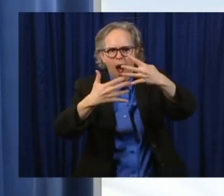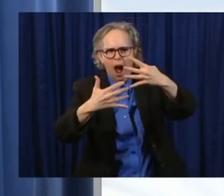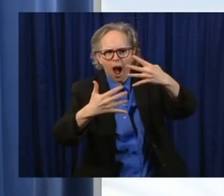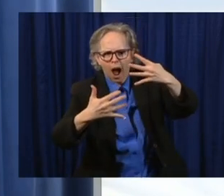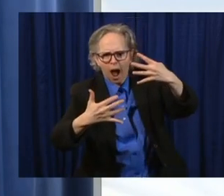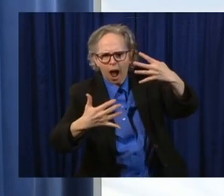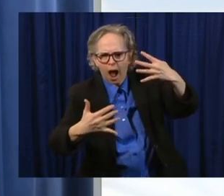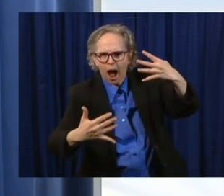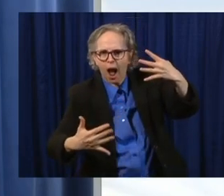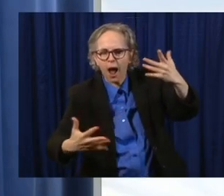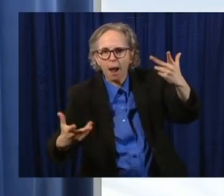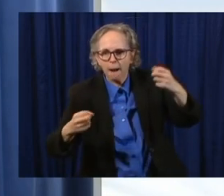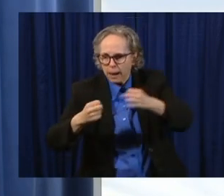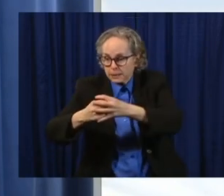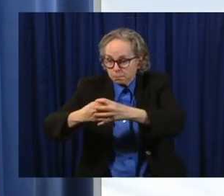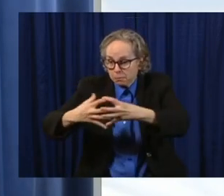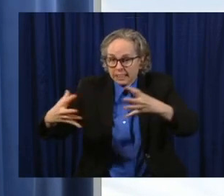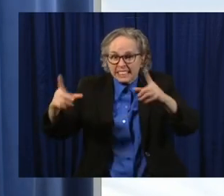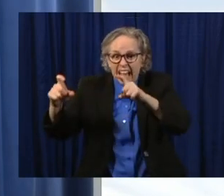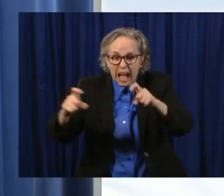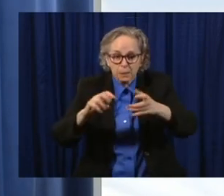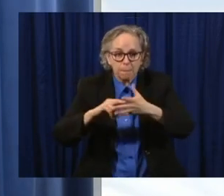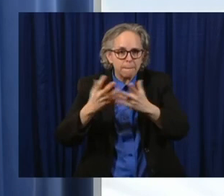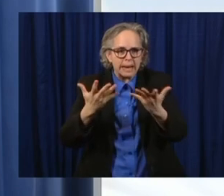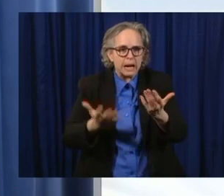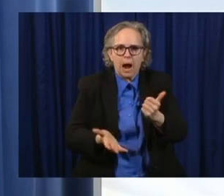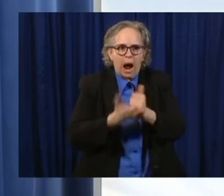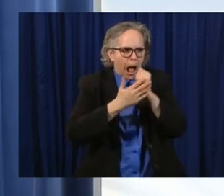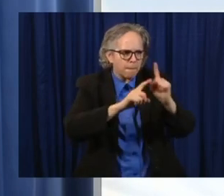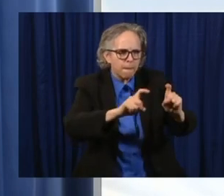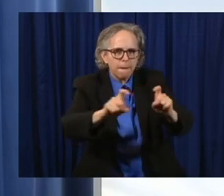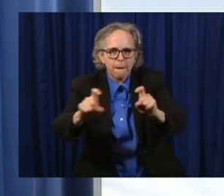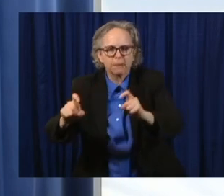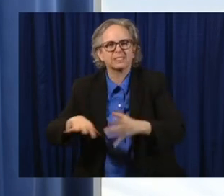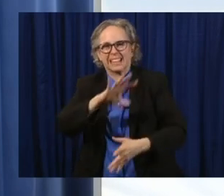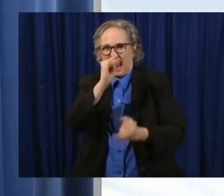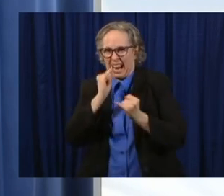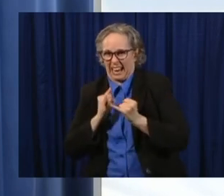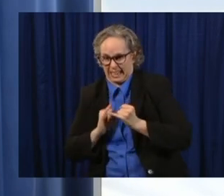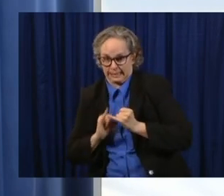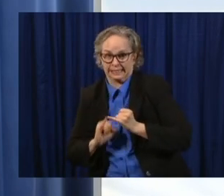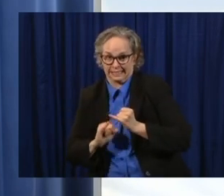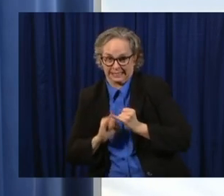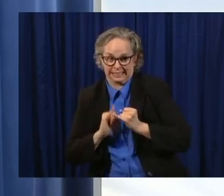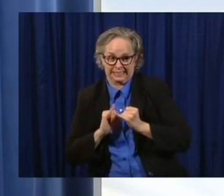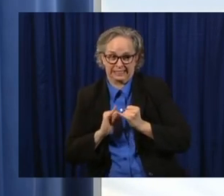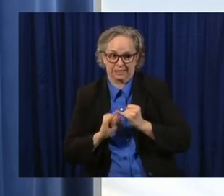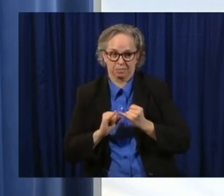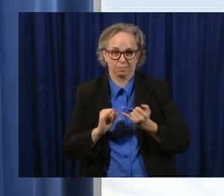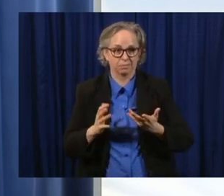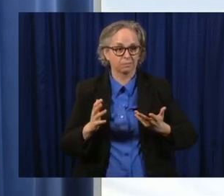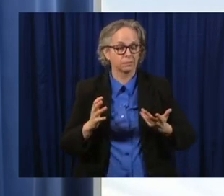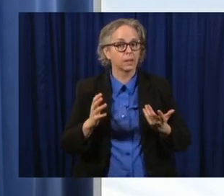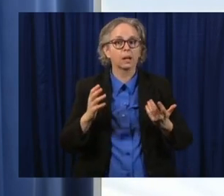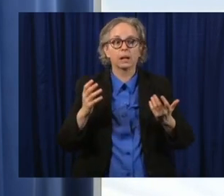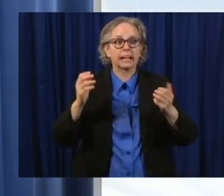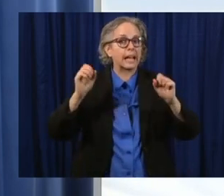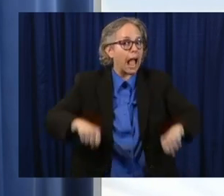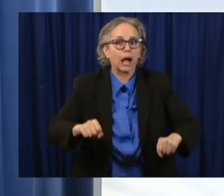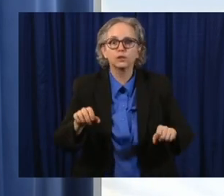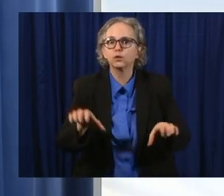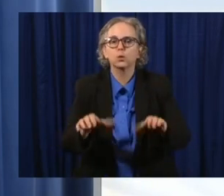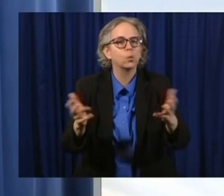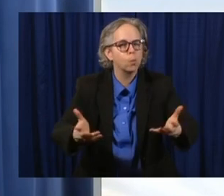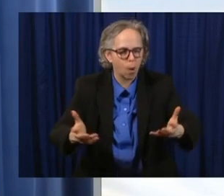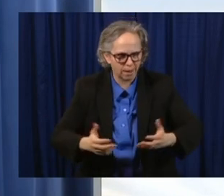to talk about next is the additional thing that's going to allow us to do, and that is to allow us to stand up a very robust,